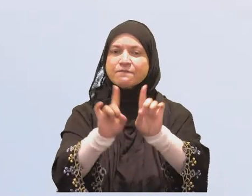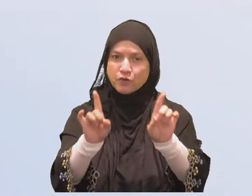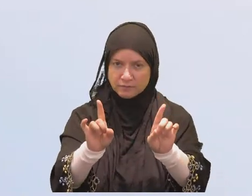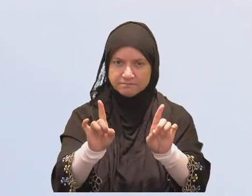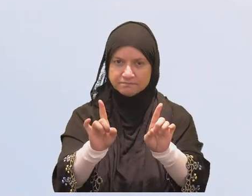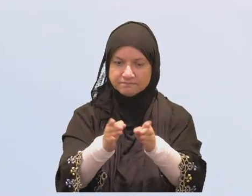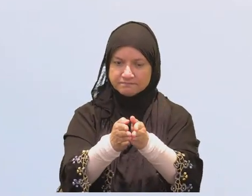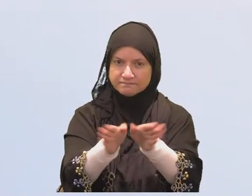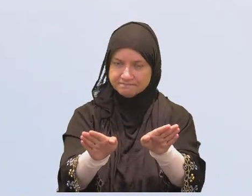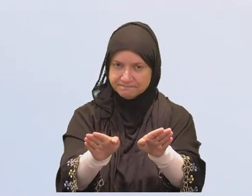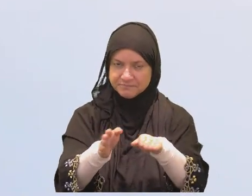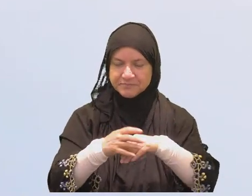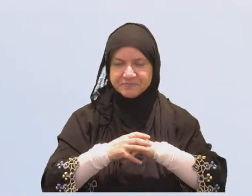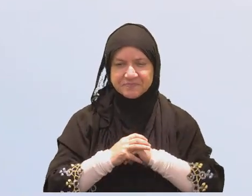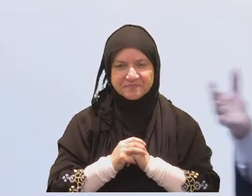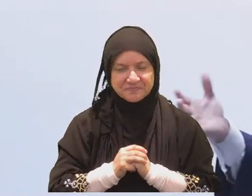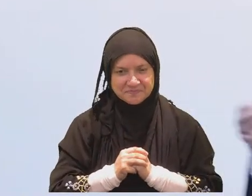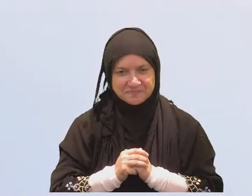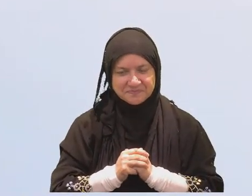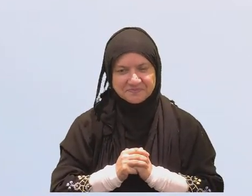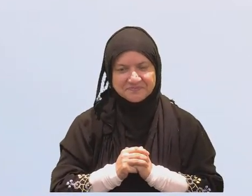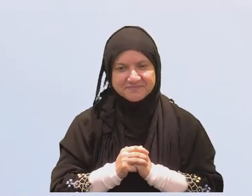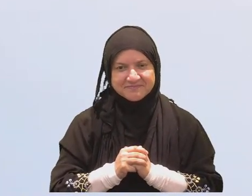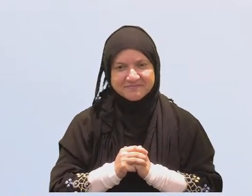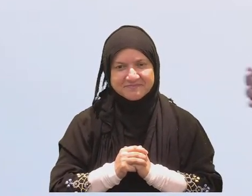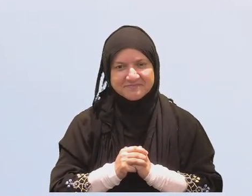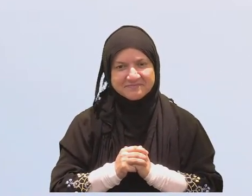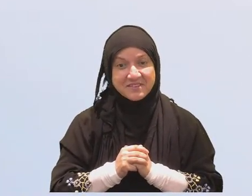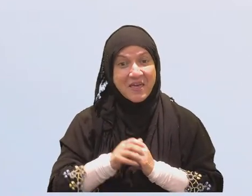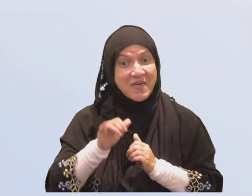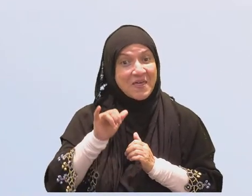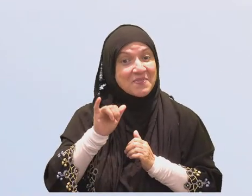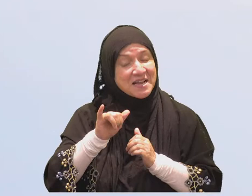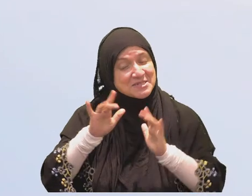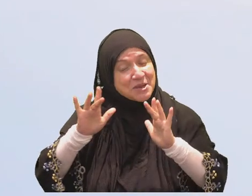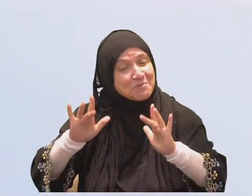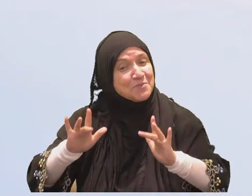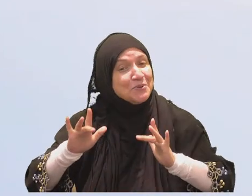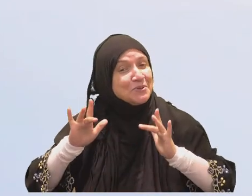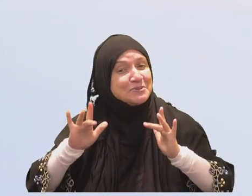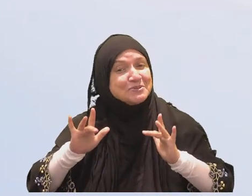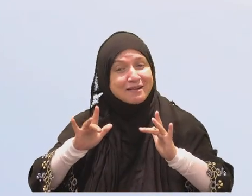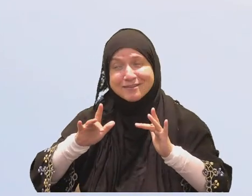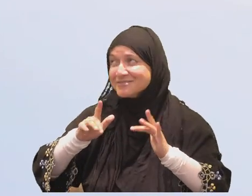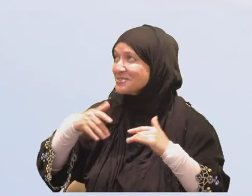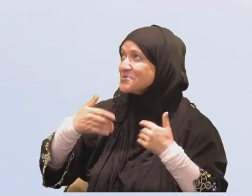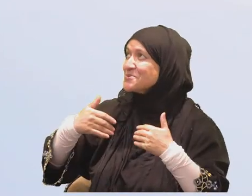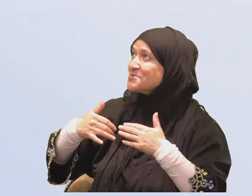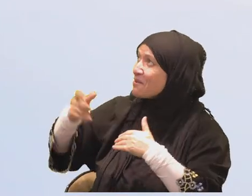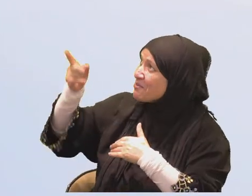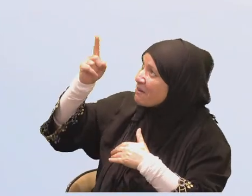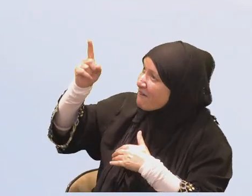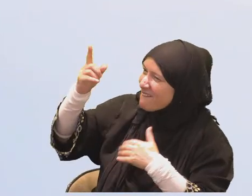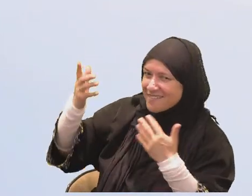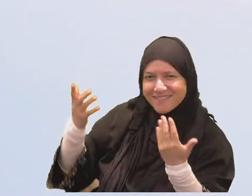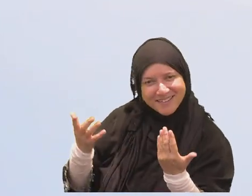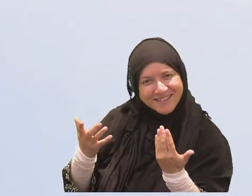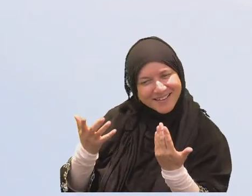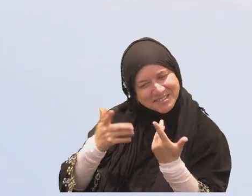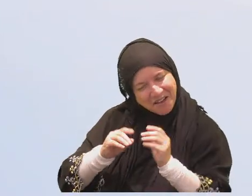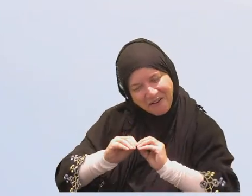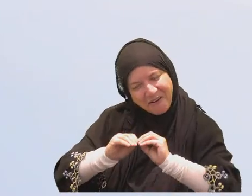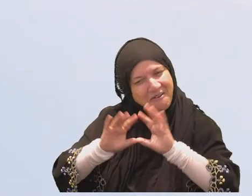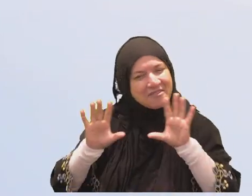and they get out of the asylum, who's going to guide them? Who's going to direct them? Who's going to help them retain their humanity?